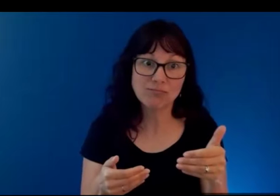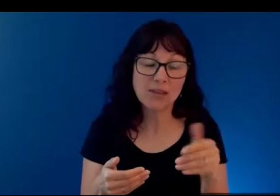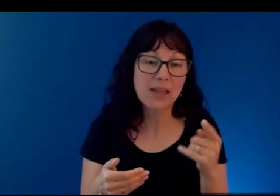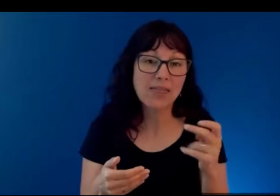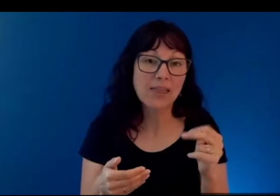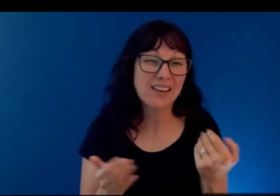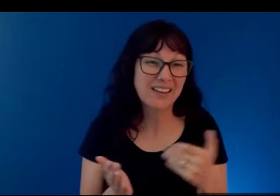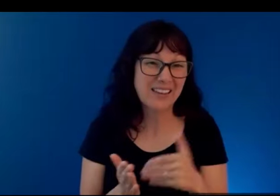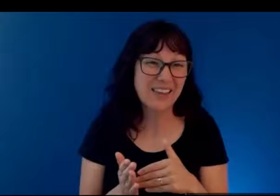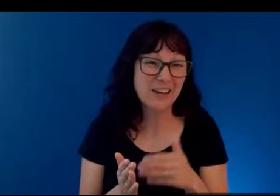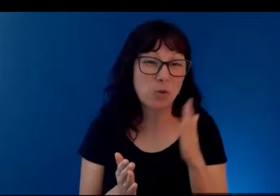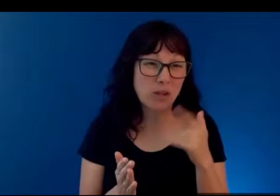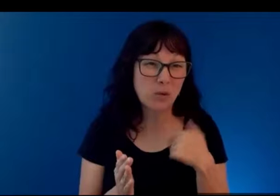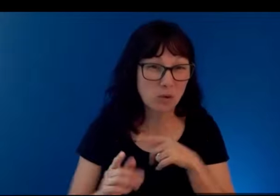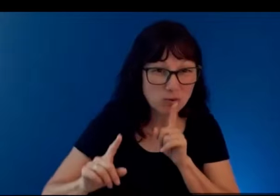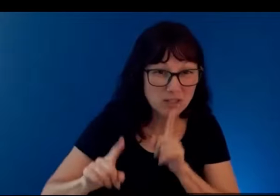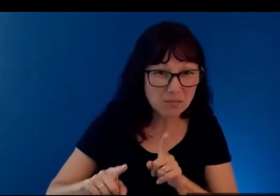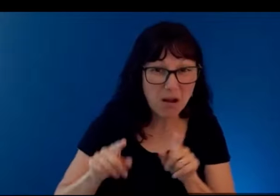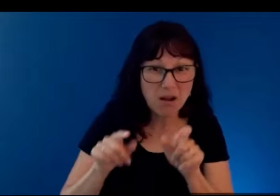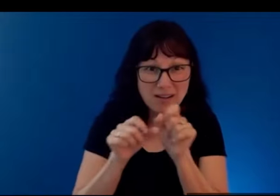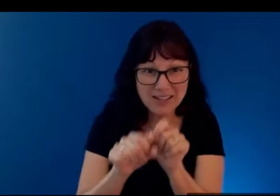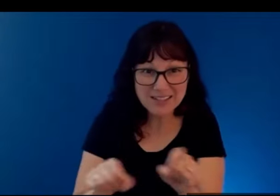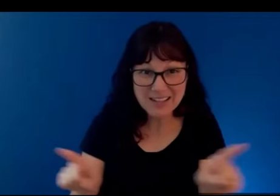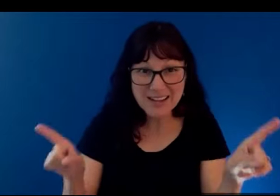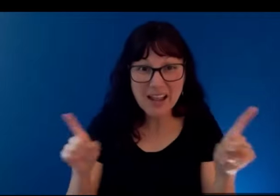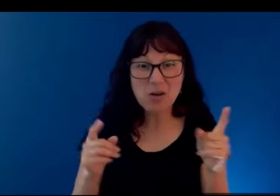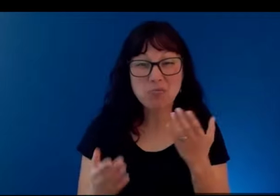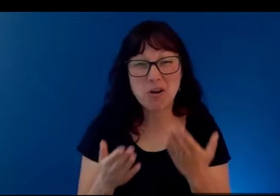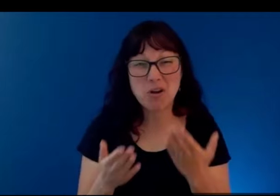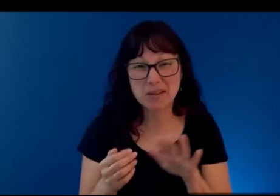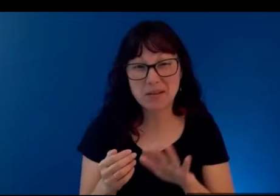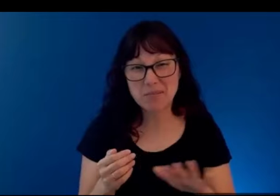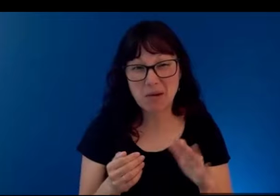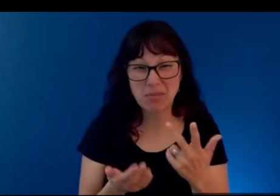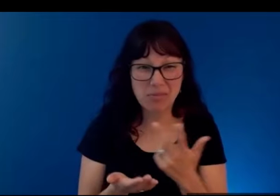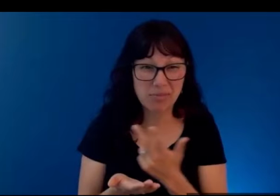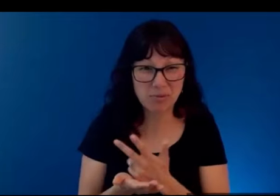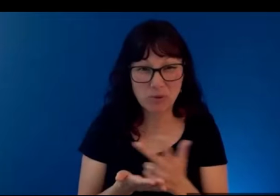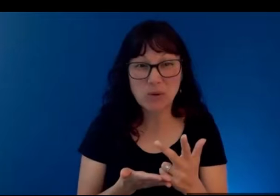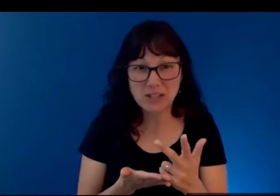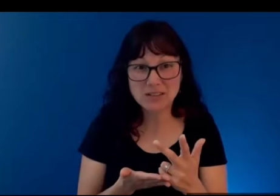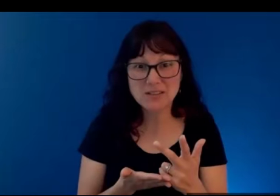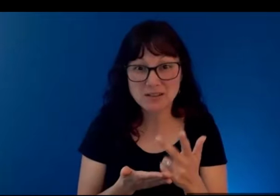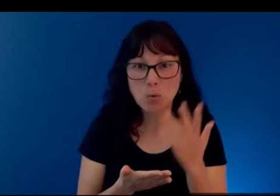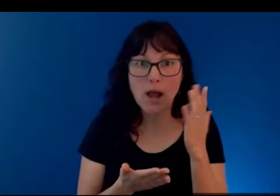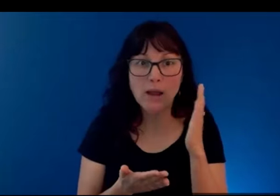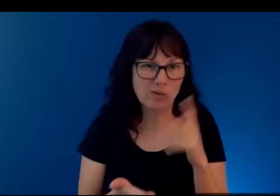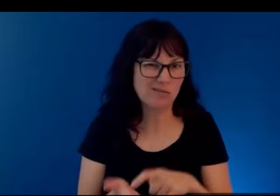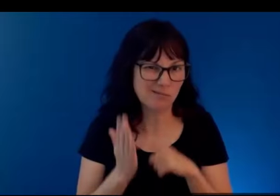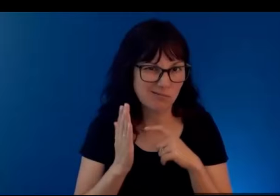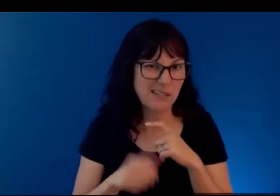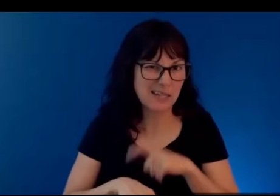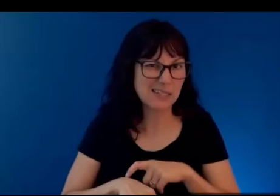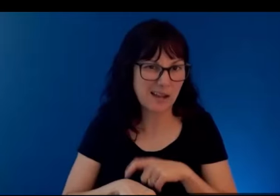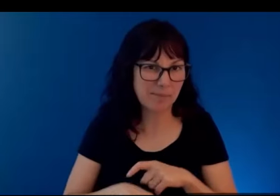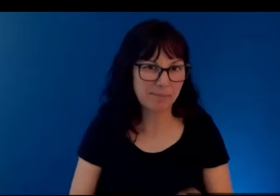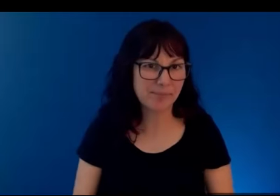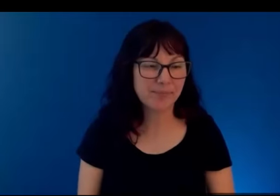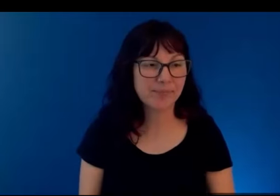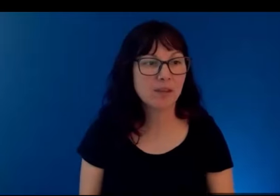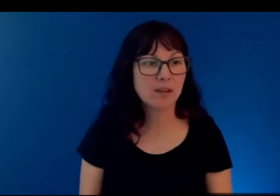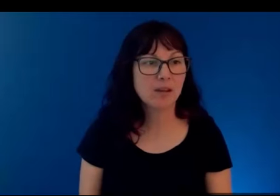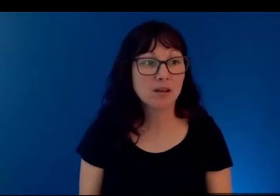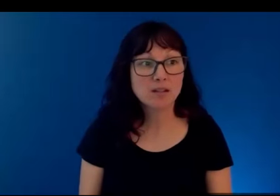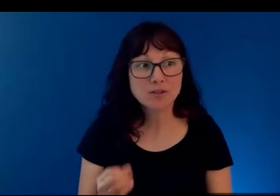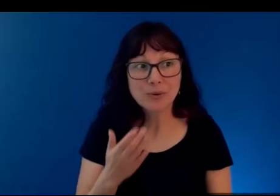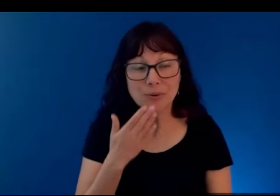I said, and send them out in probably about 3 weeks because it'll take a while. And